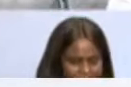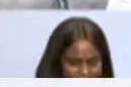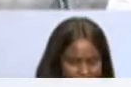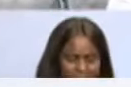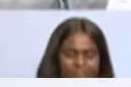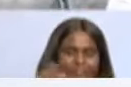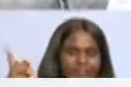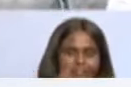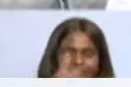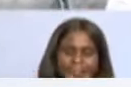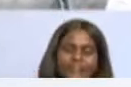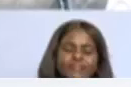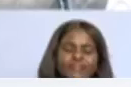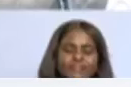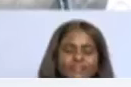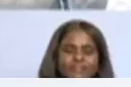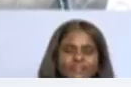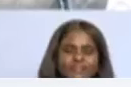countrywide.